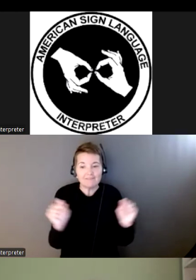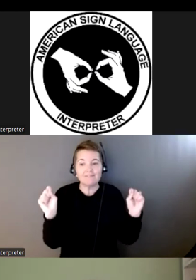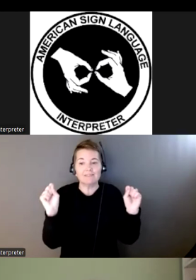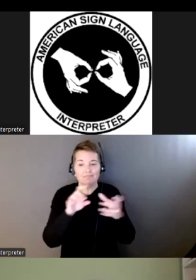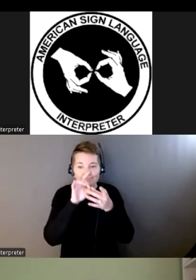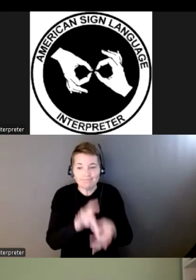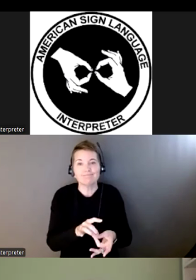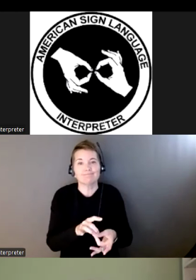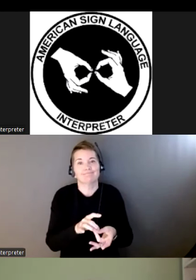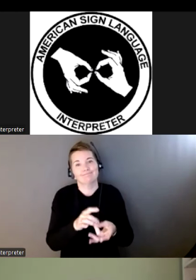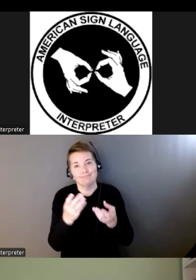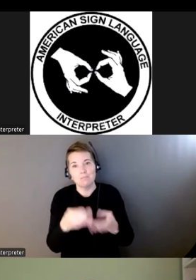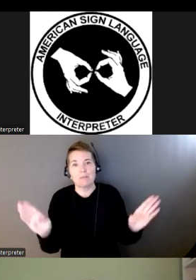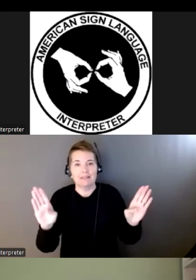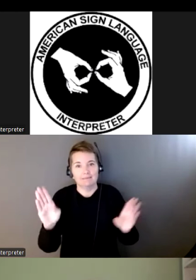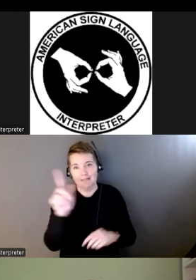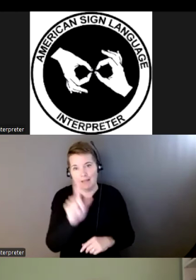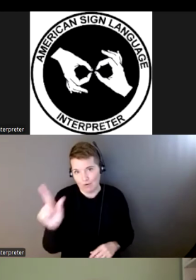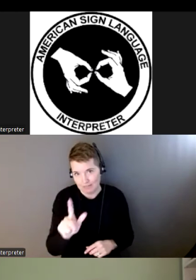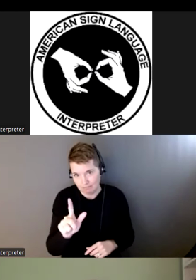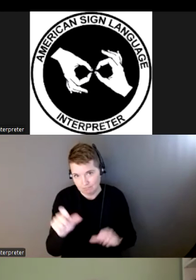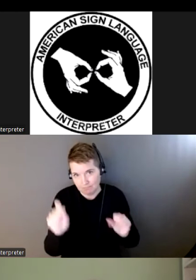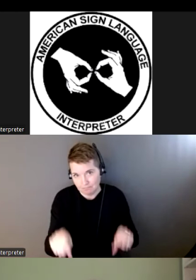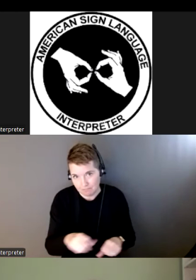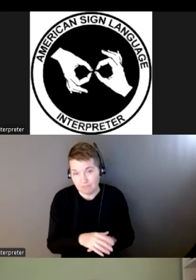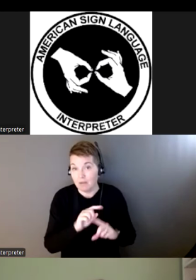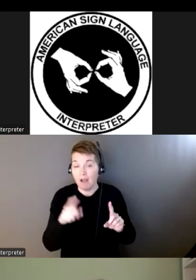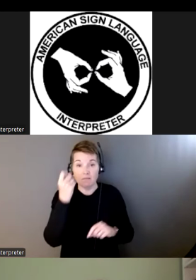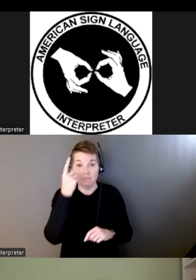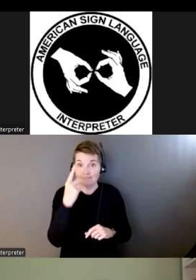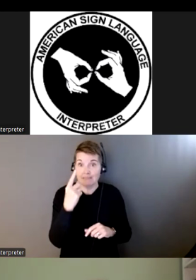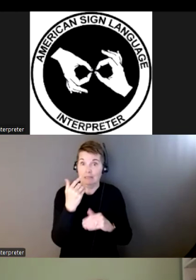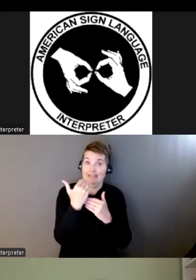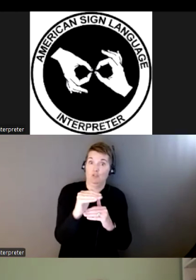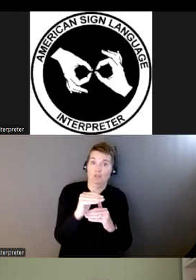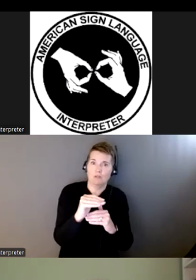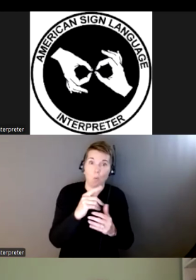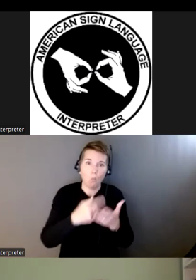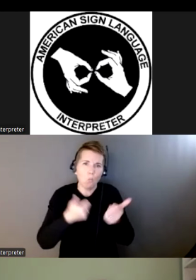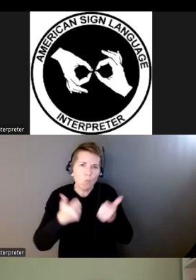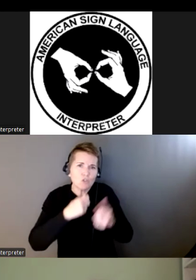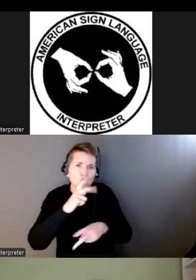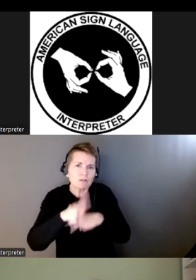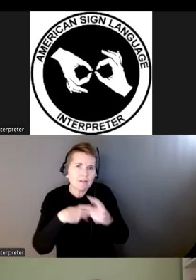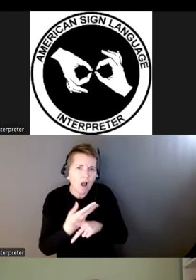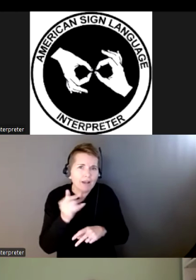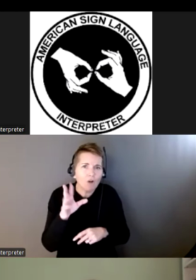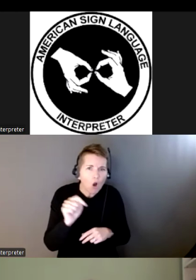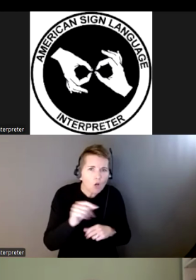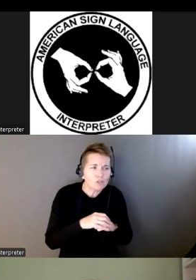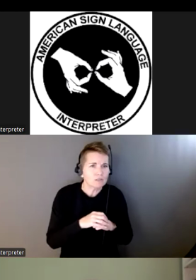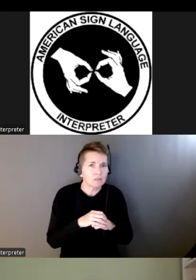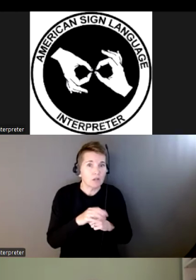of the public library. But there is no, limitations in terms of discipline or genre or format